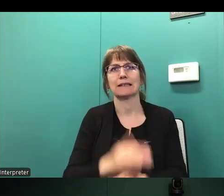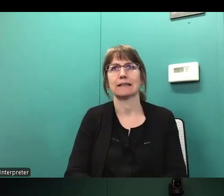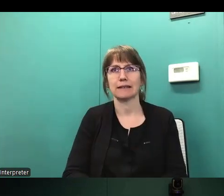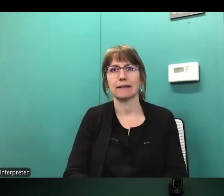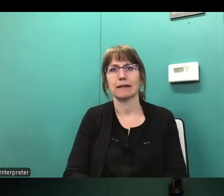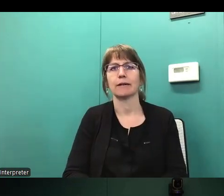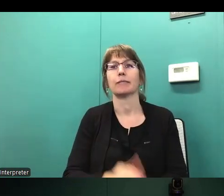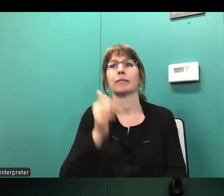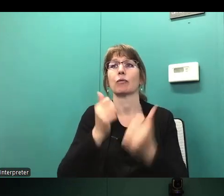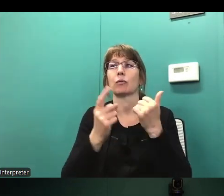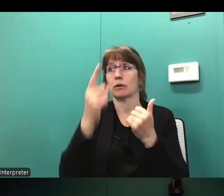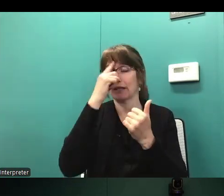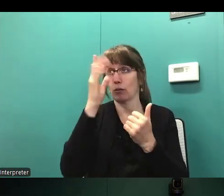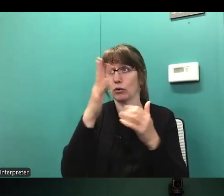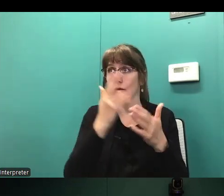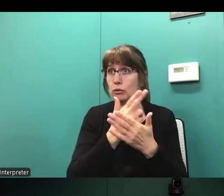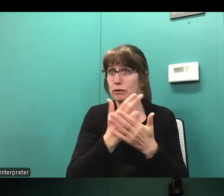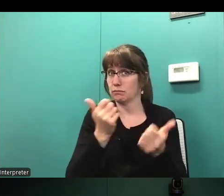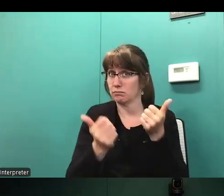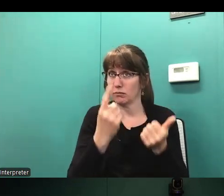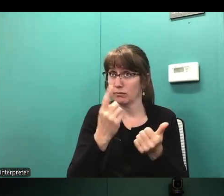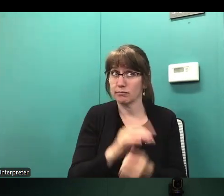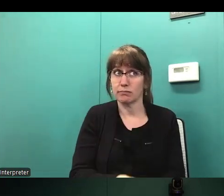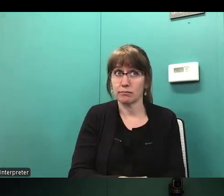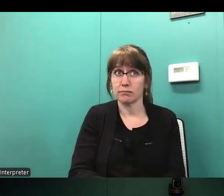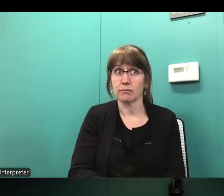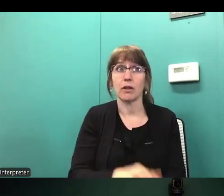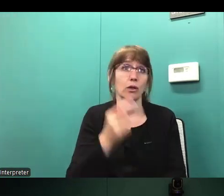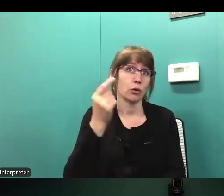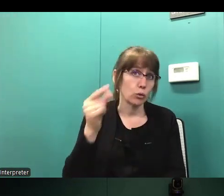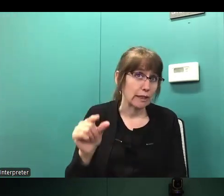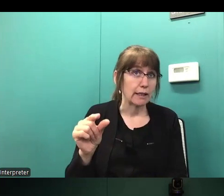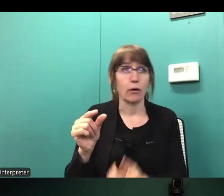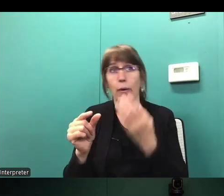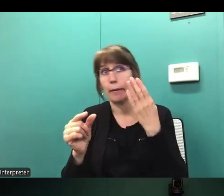So which one do you think you're gonna use for this? Green or blue?